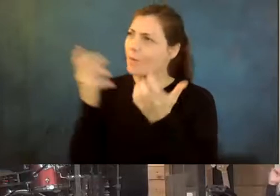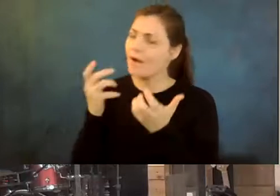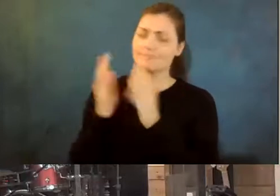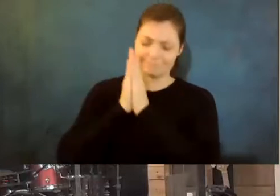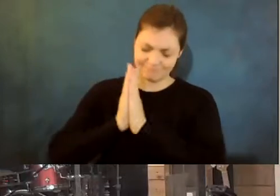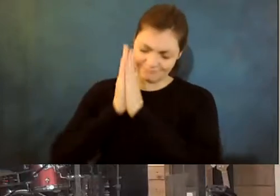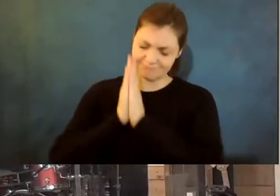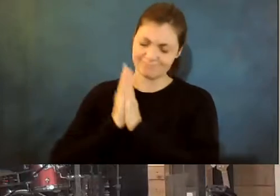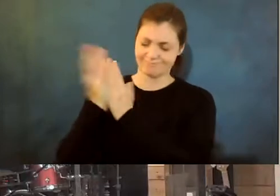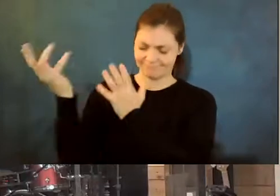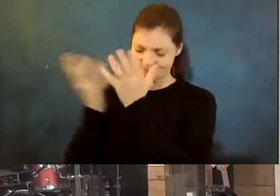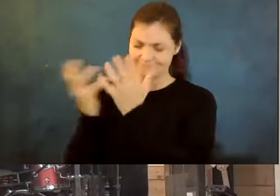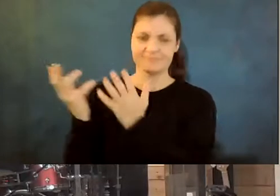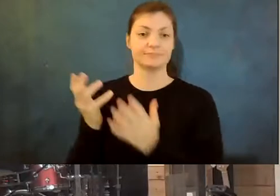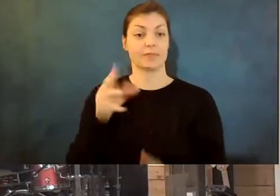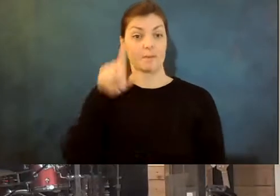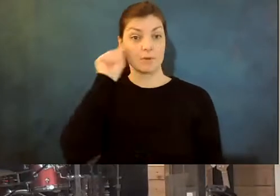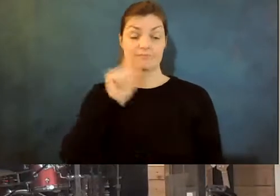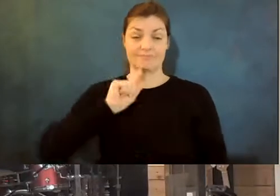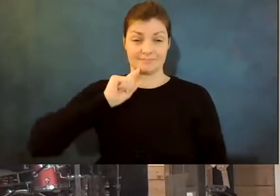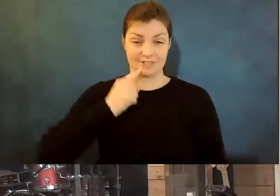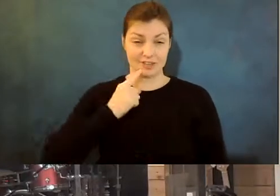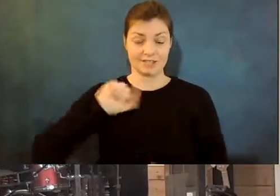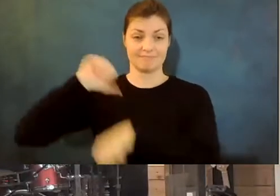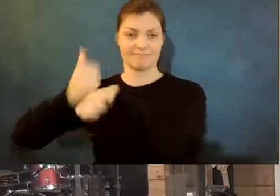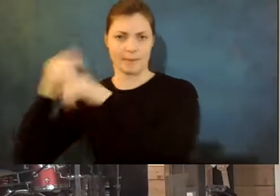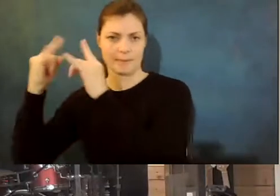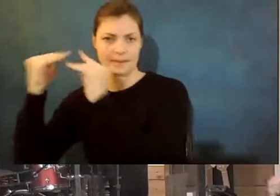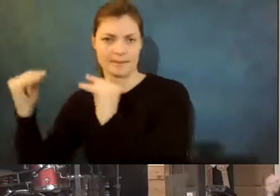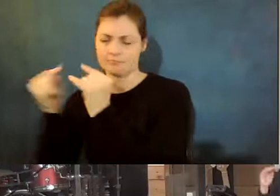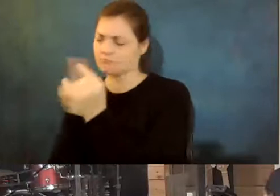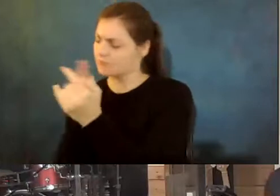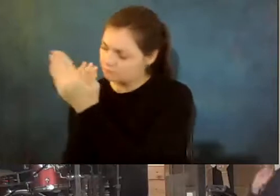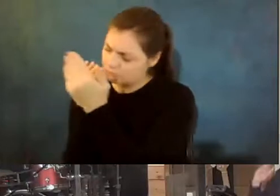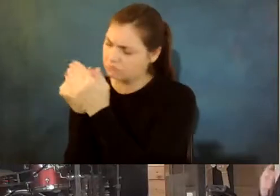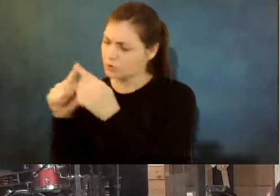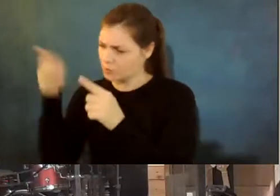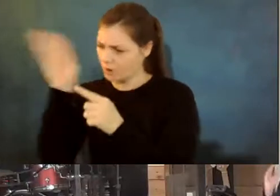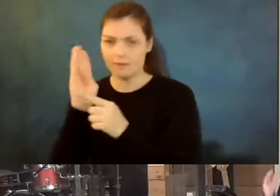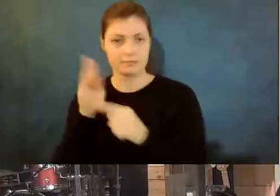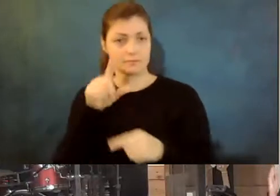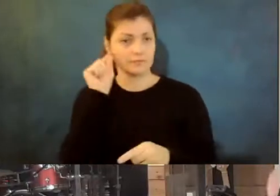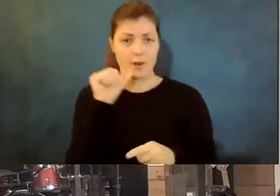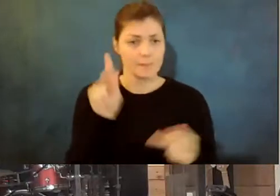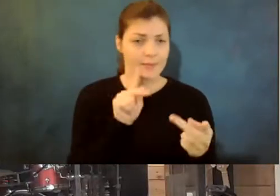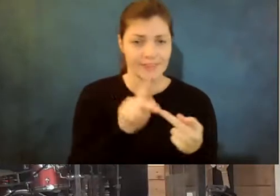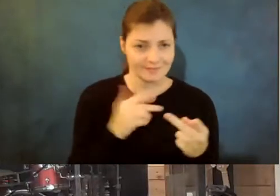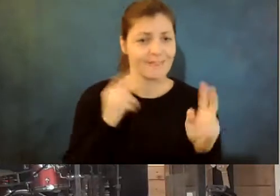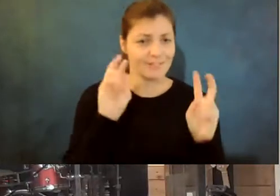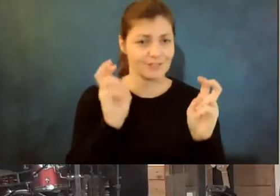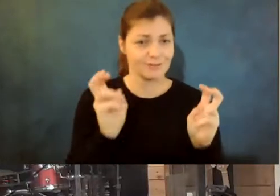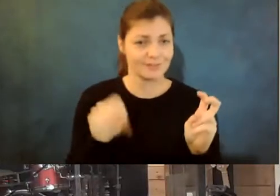Moses is serious. He puts a tent up. He goes out there. He pursues God. He's got issues, but he's intense in pursuing